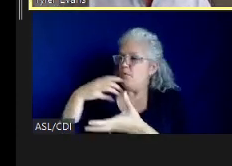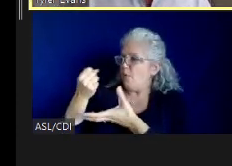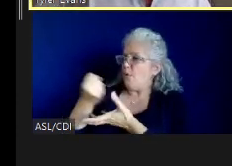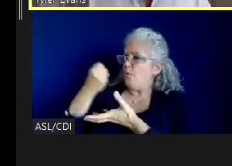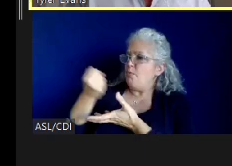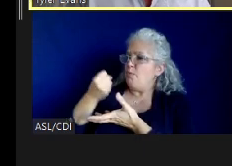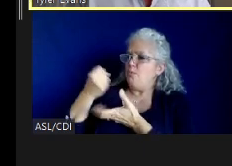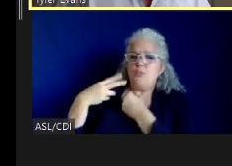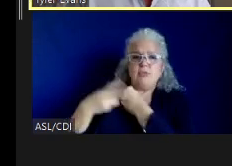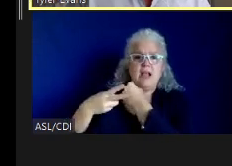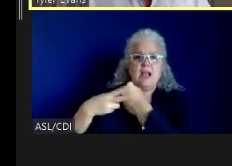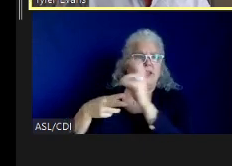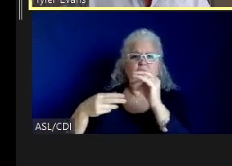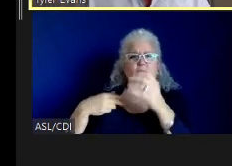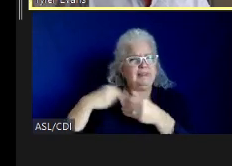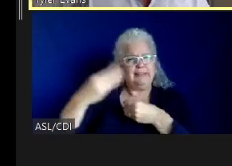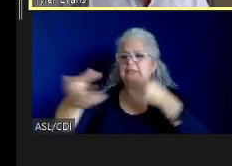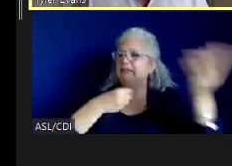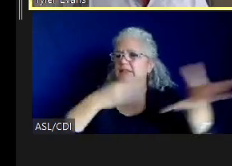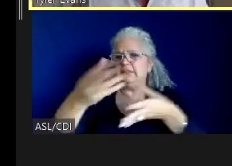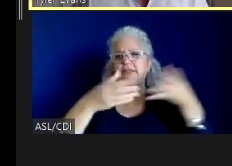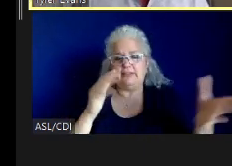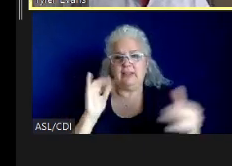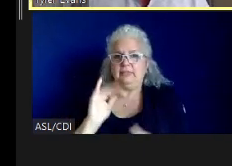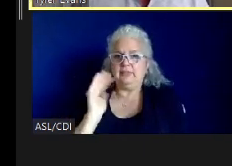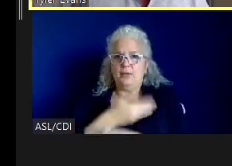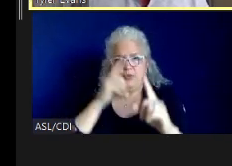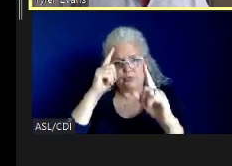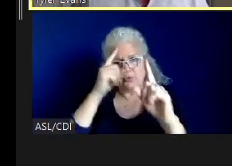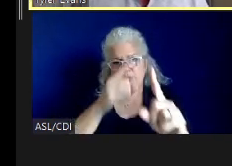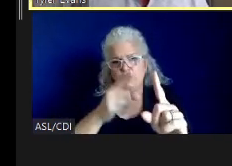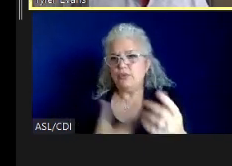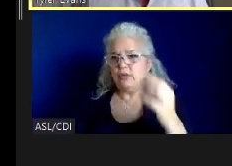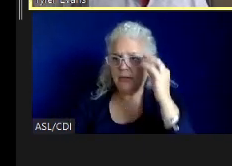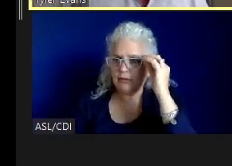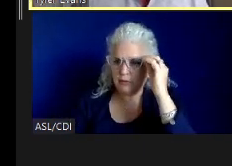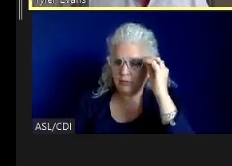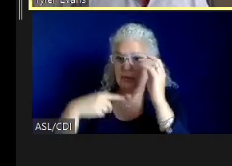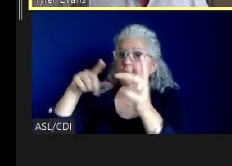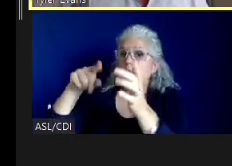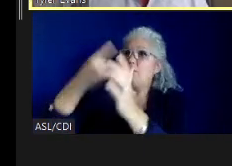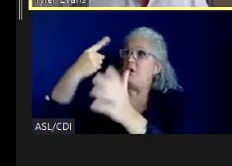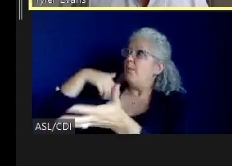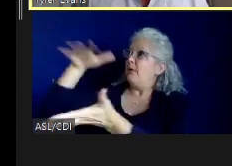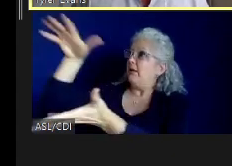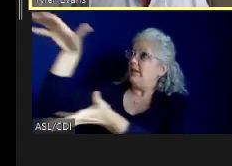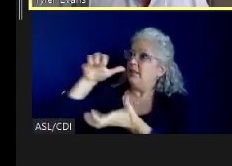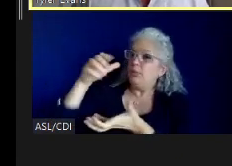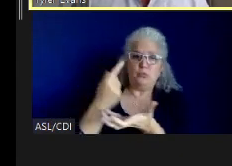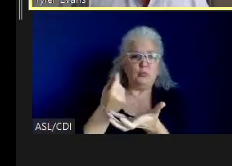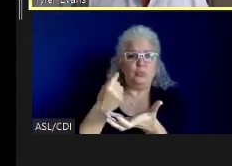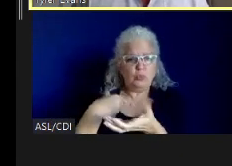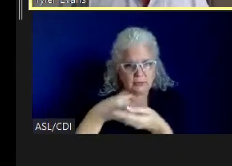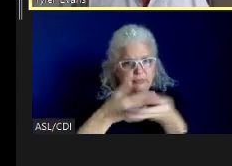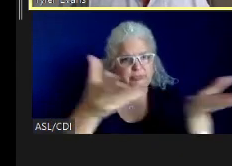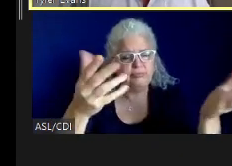internal sort of objective is to not have more than 100 vaccines on hand at the end of every week. Next slide.